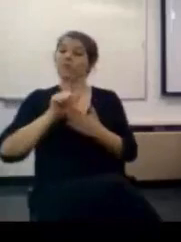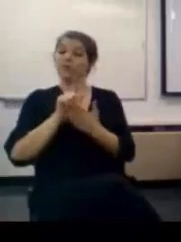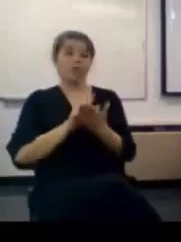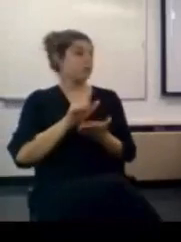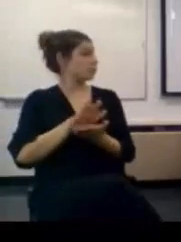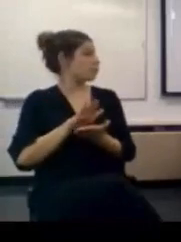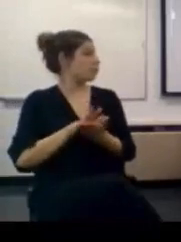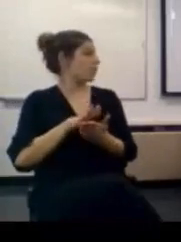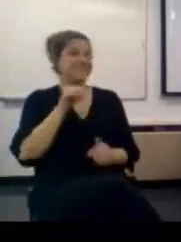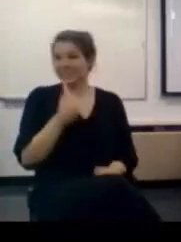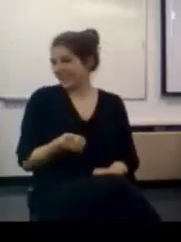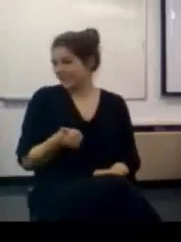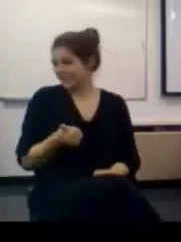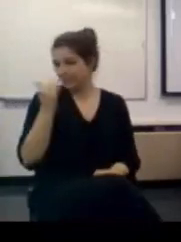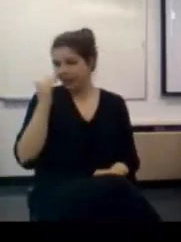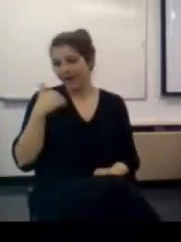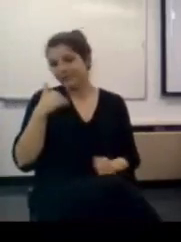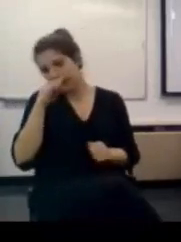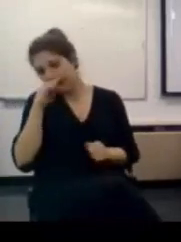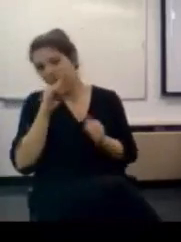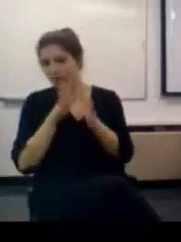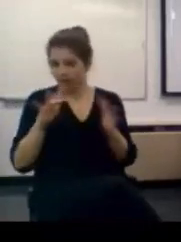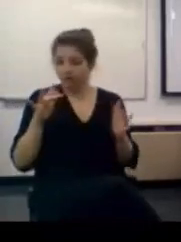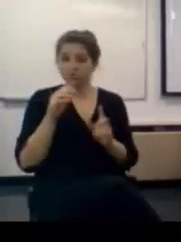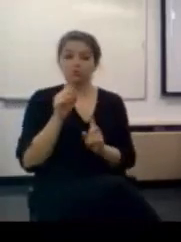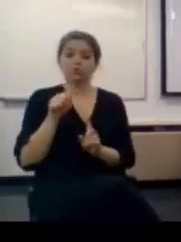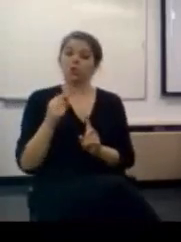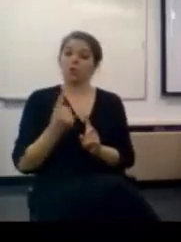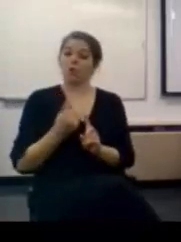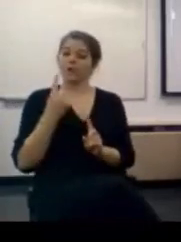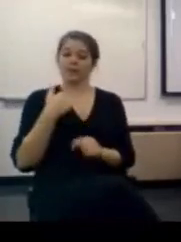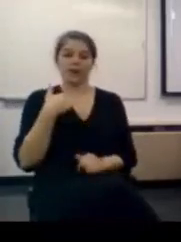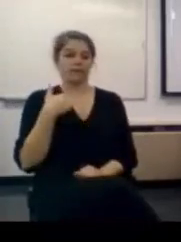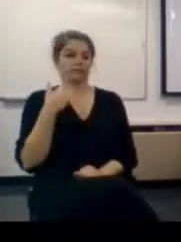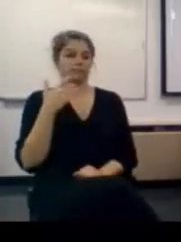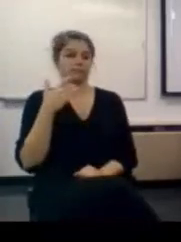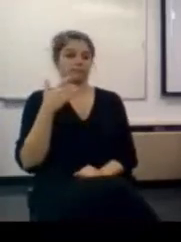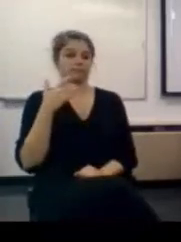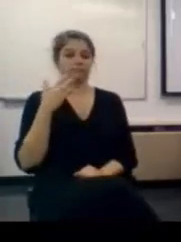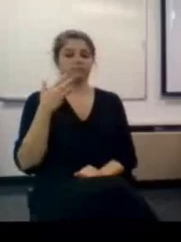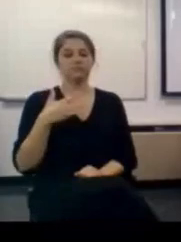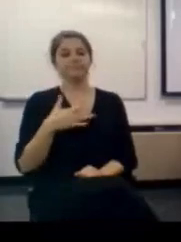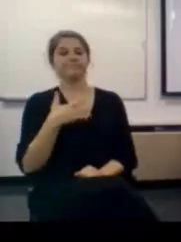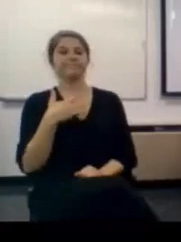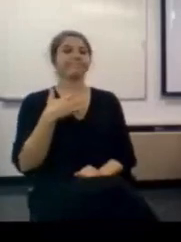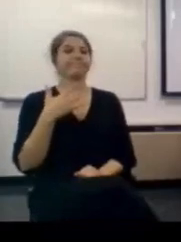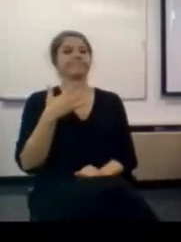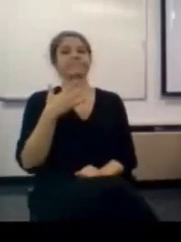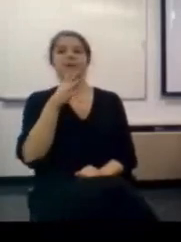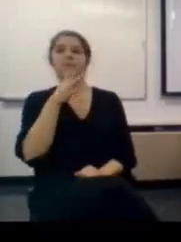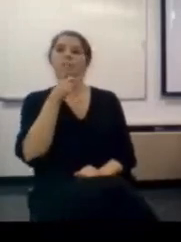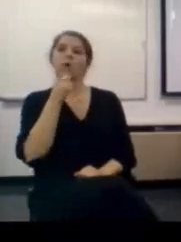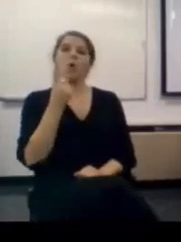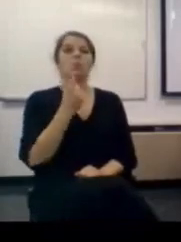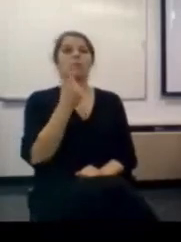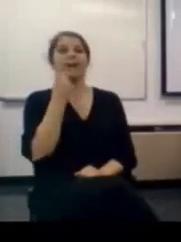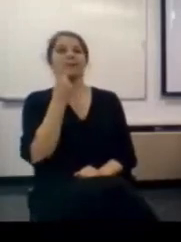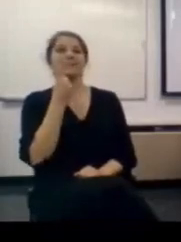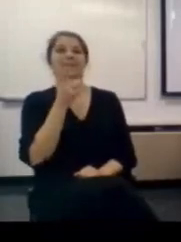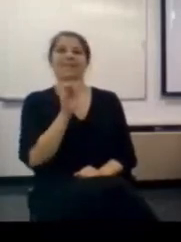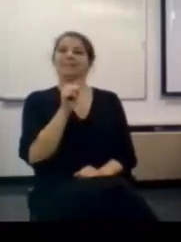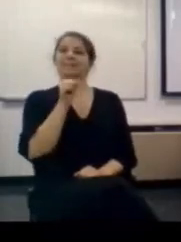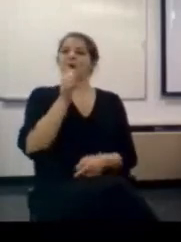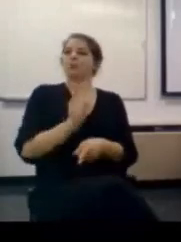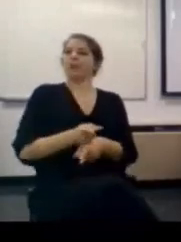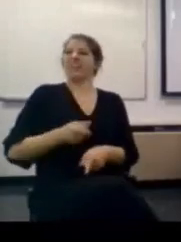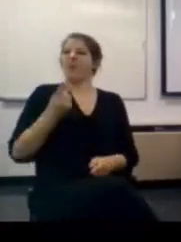was supposed to go to law school and didn't, you know, had kids, etc. So she always had this ethos of,